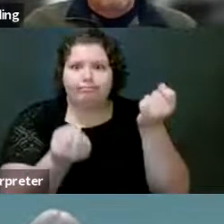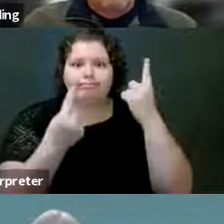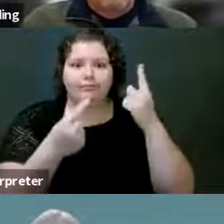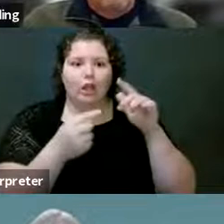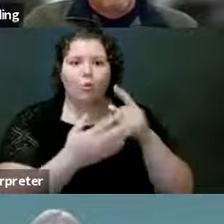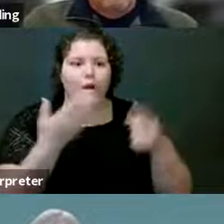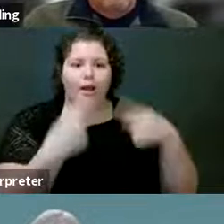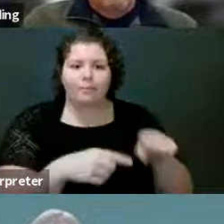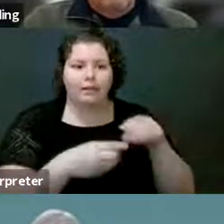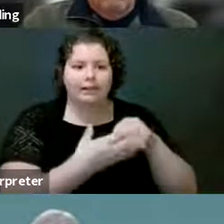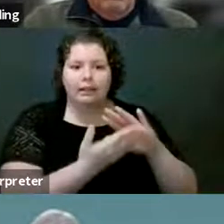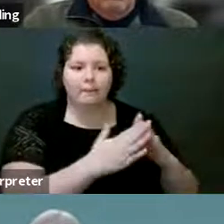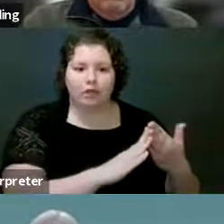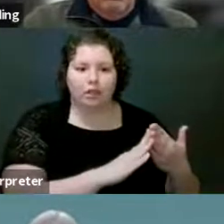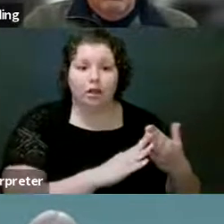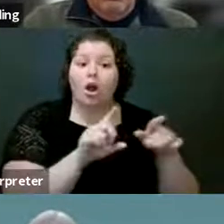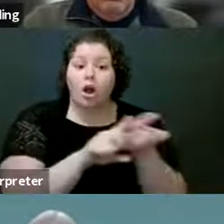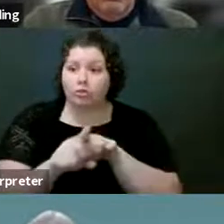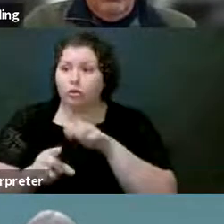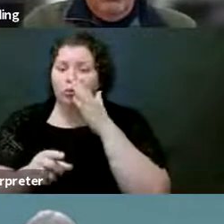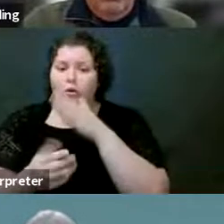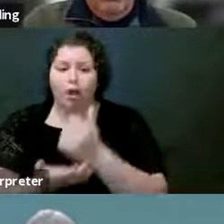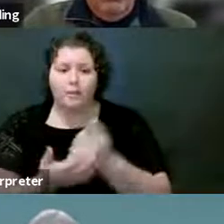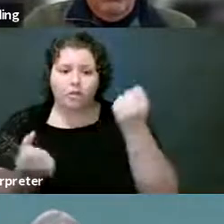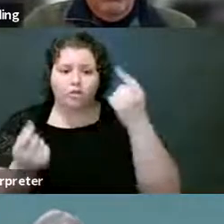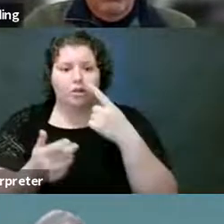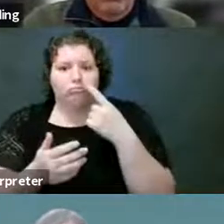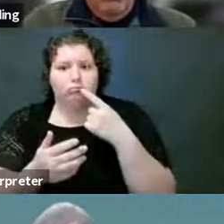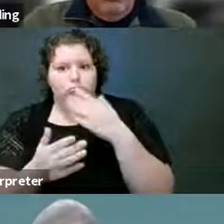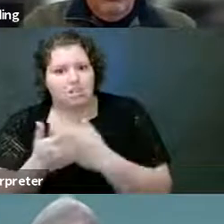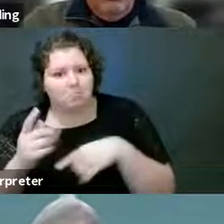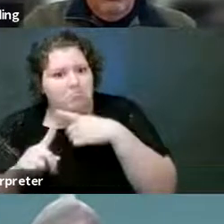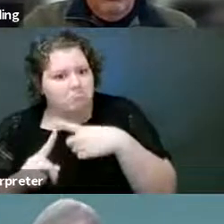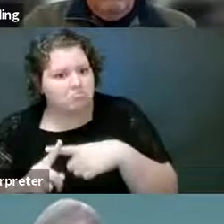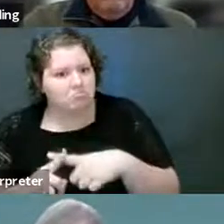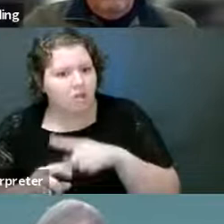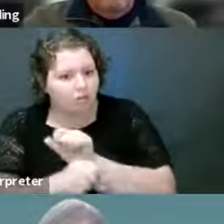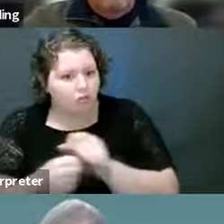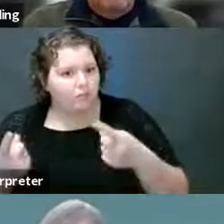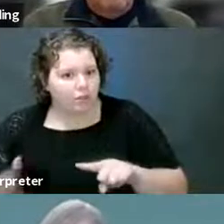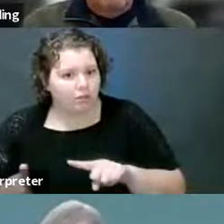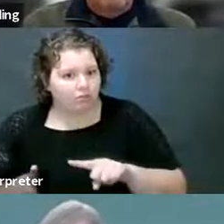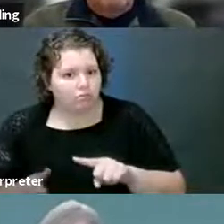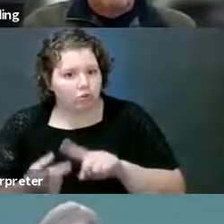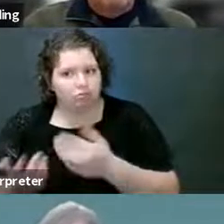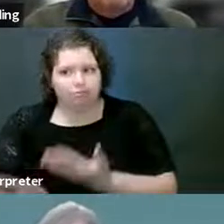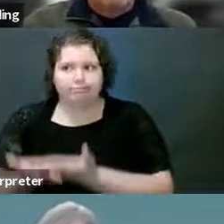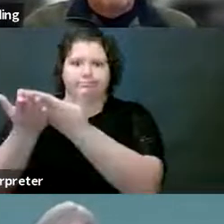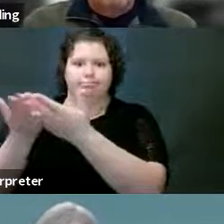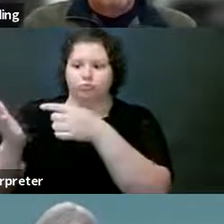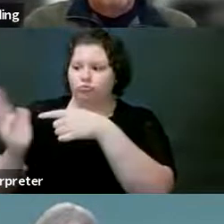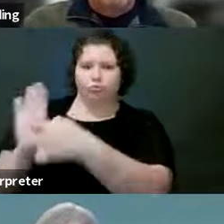the good things that are happening. I think there was a sense, and I'm gonna, Joan, I'm just speaking for you, that maybe